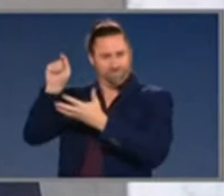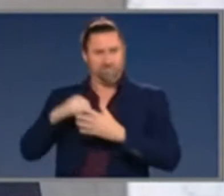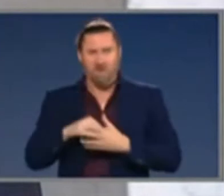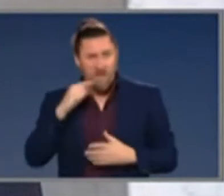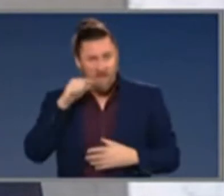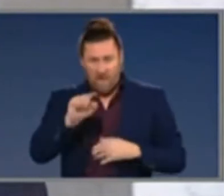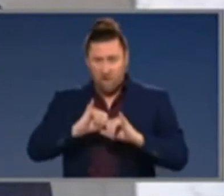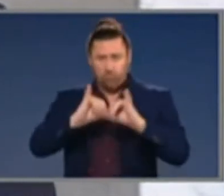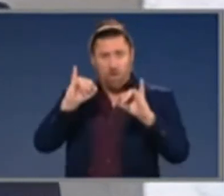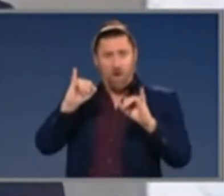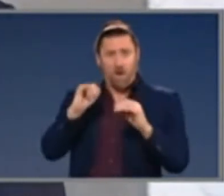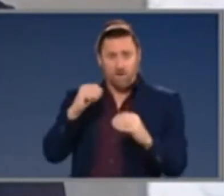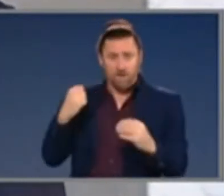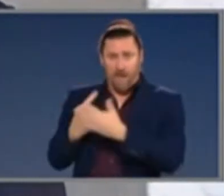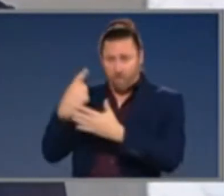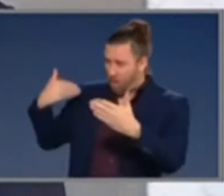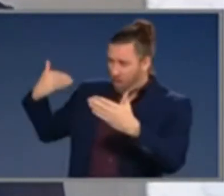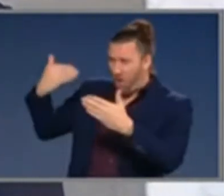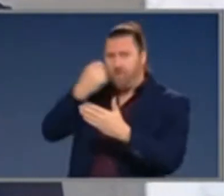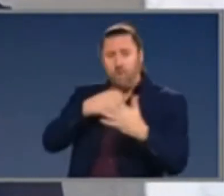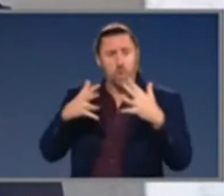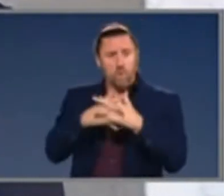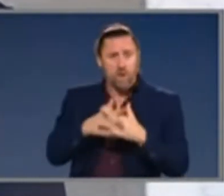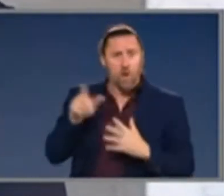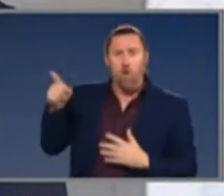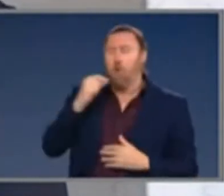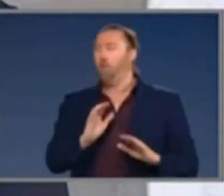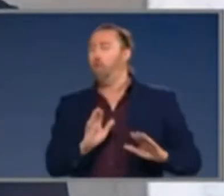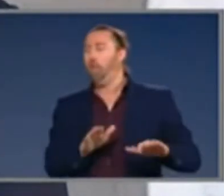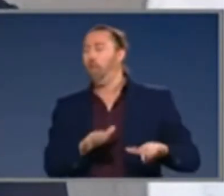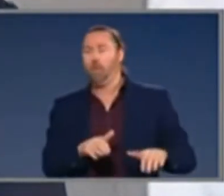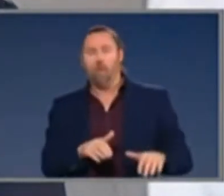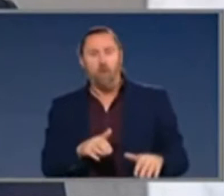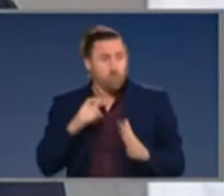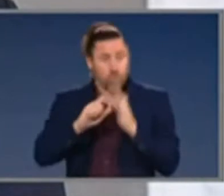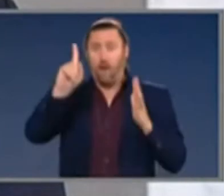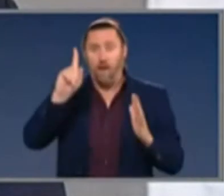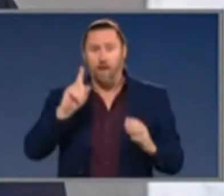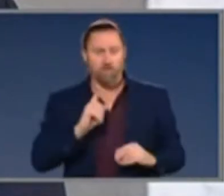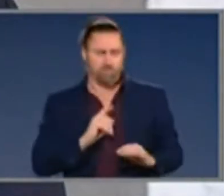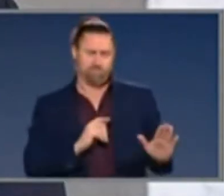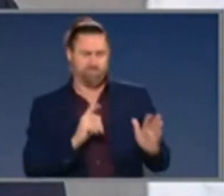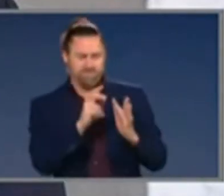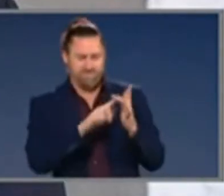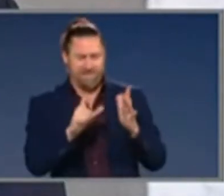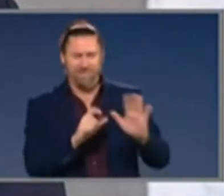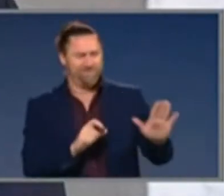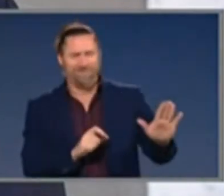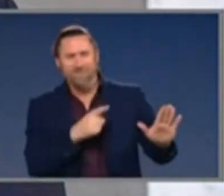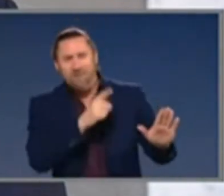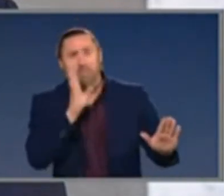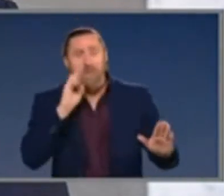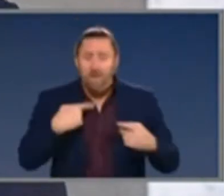aged care. Have you acted too slowly on this? Well, David, you must have missed the announcement that was made on Friday about the establishment of